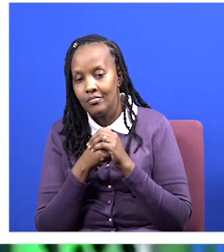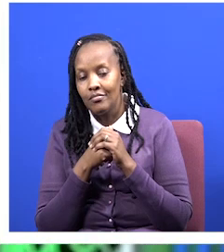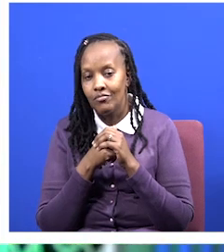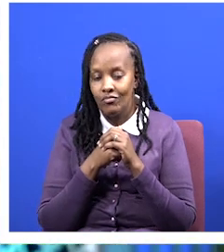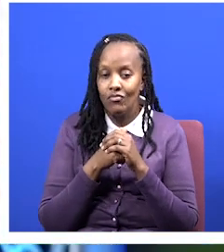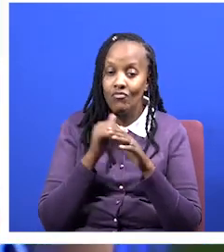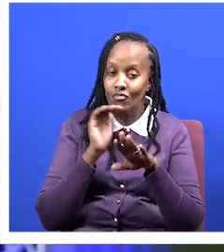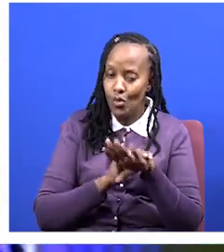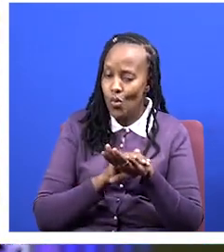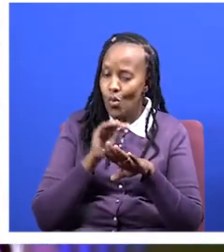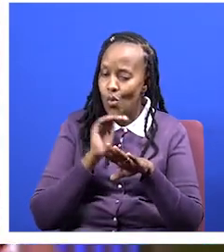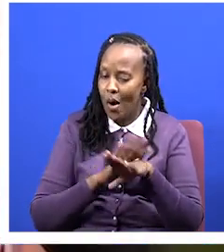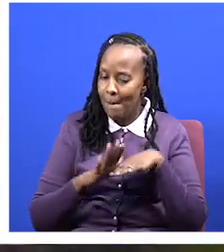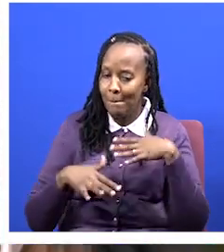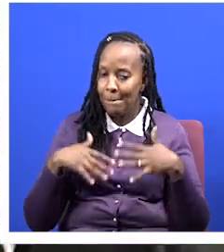filled. The